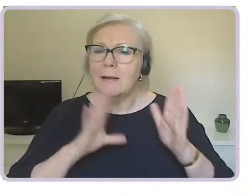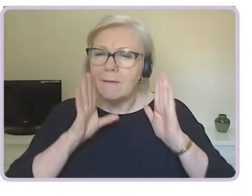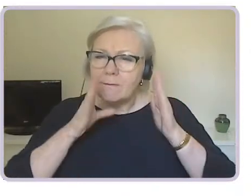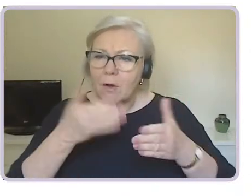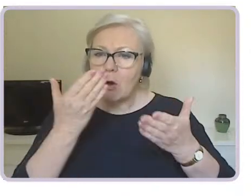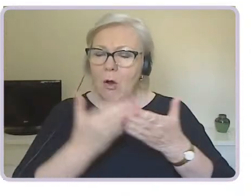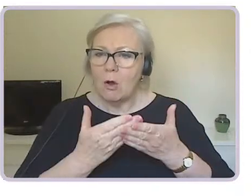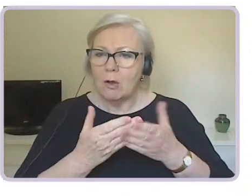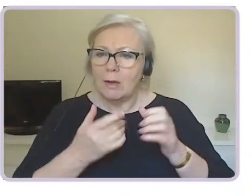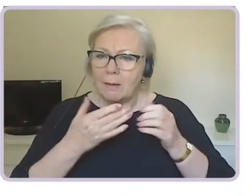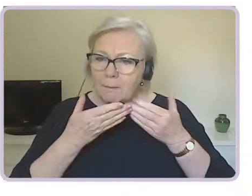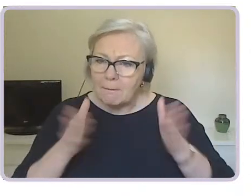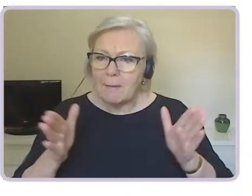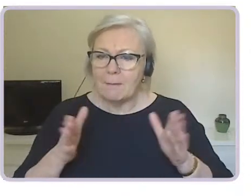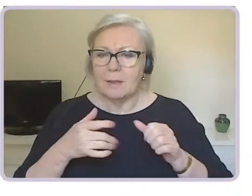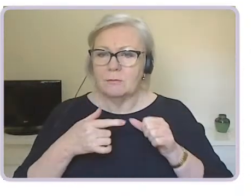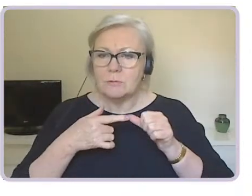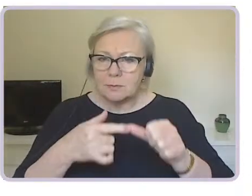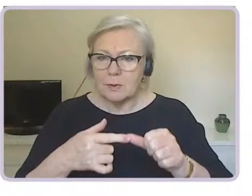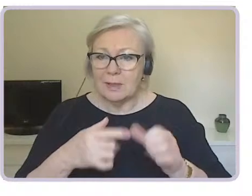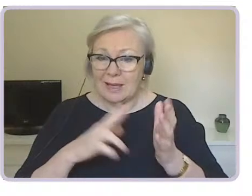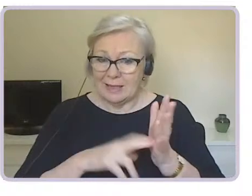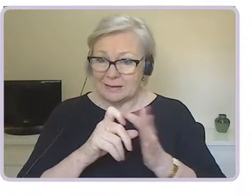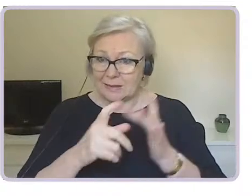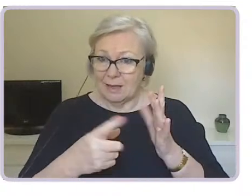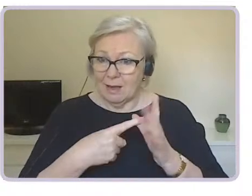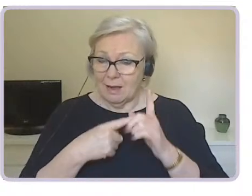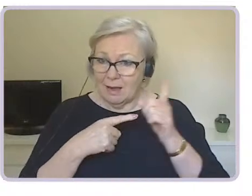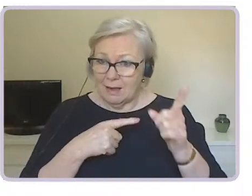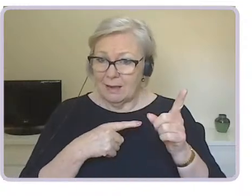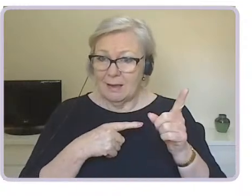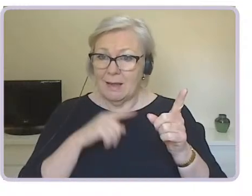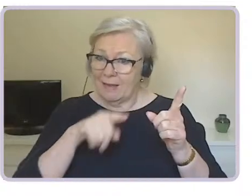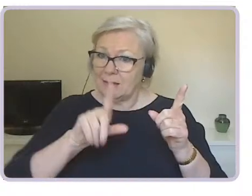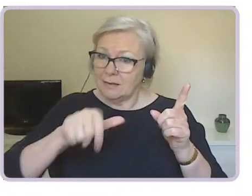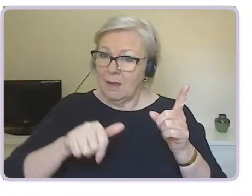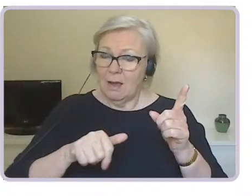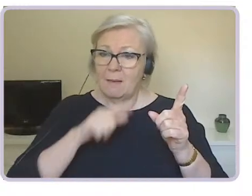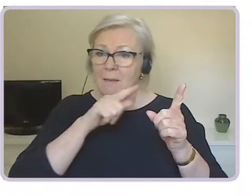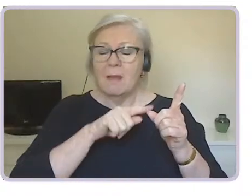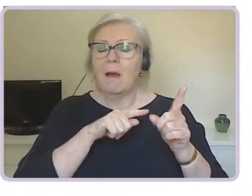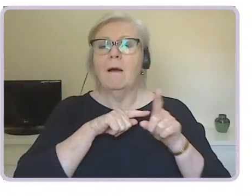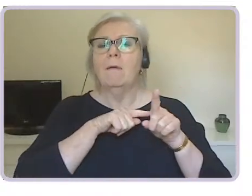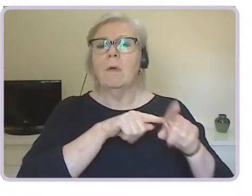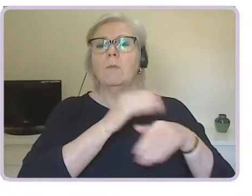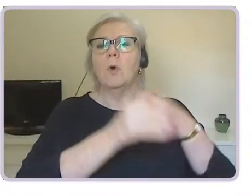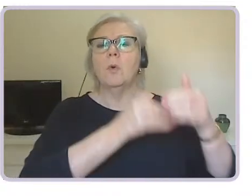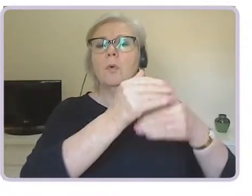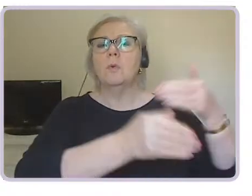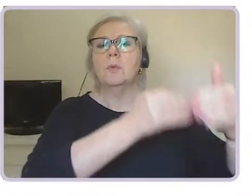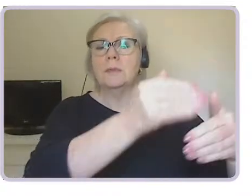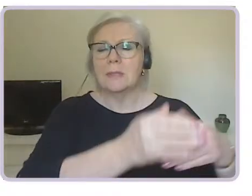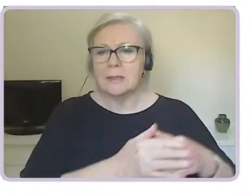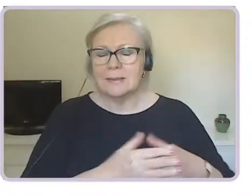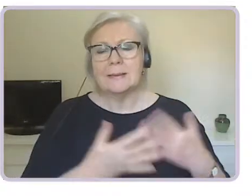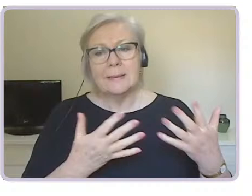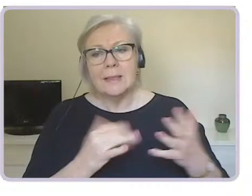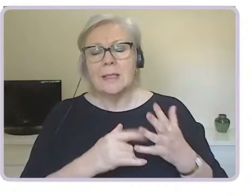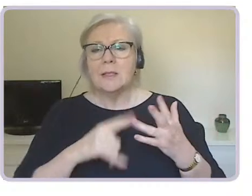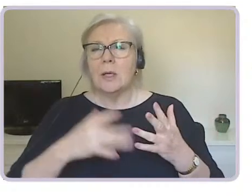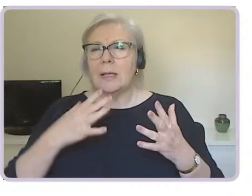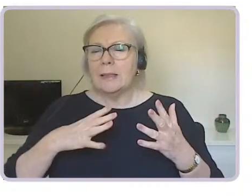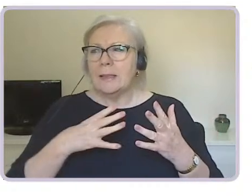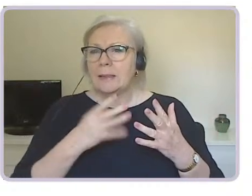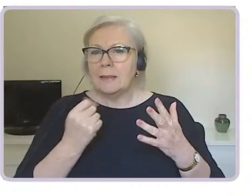the NDIA's response at that time was very much on processes, and that there were some opportunities through